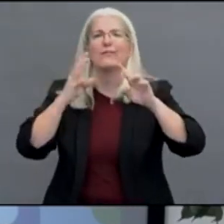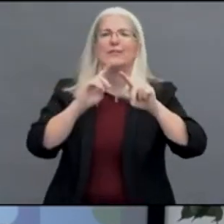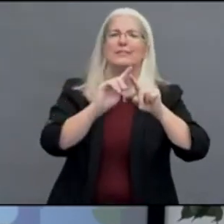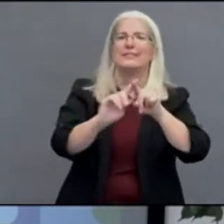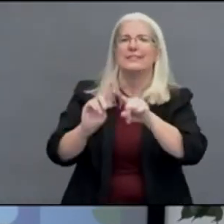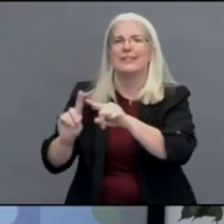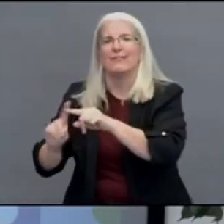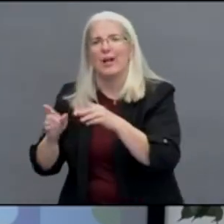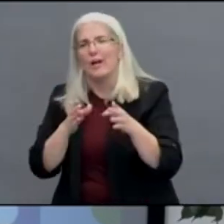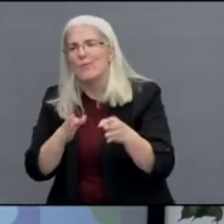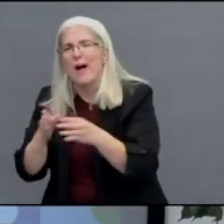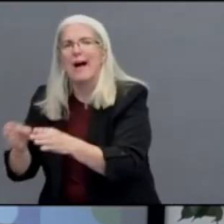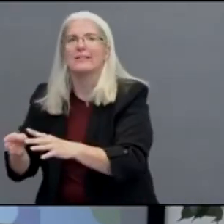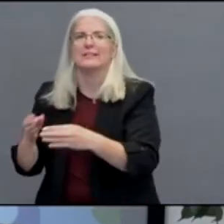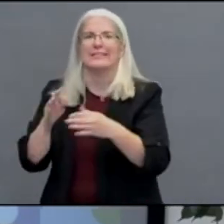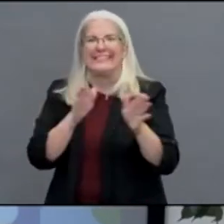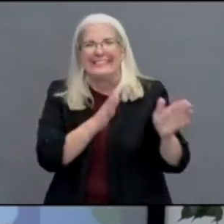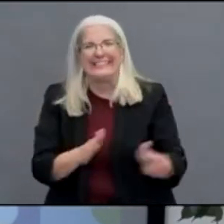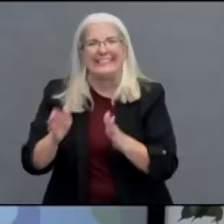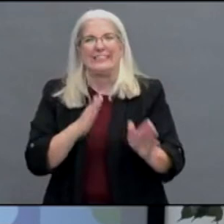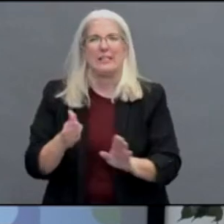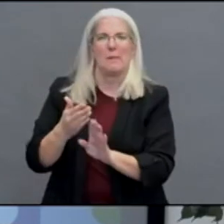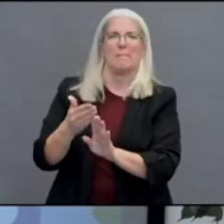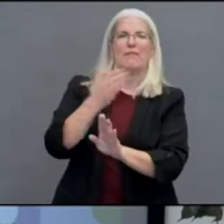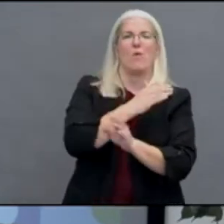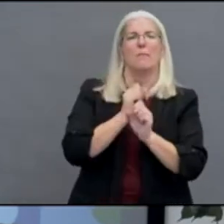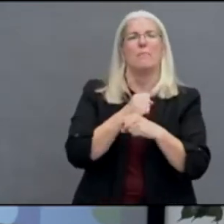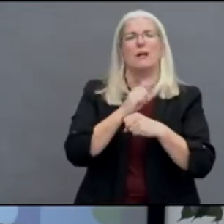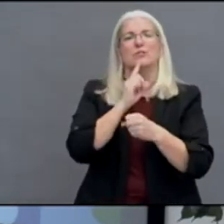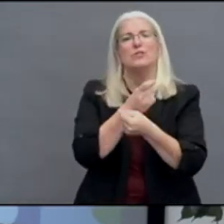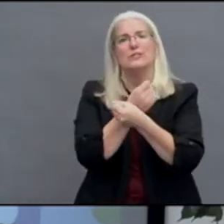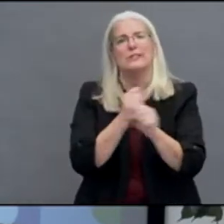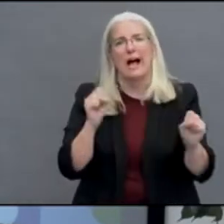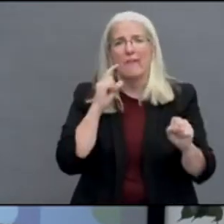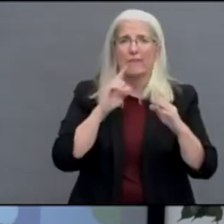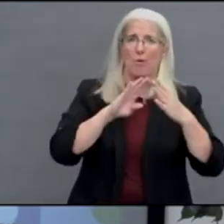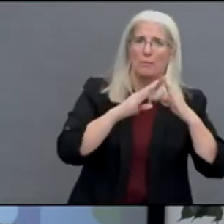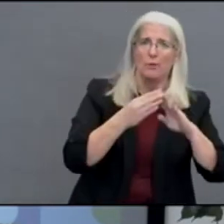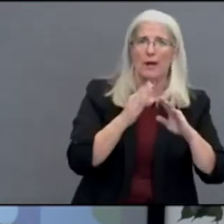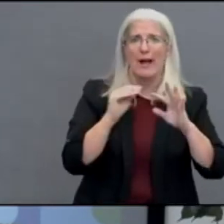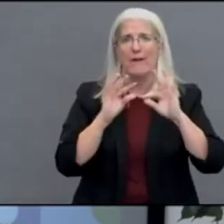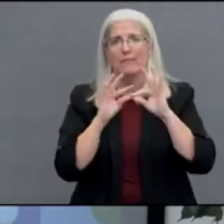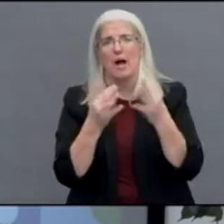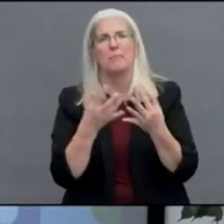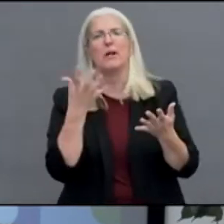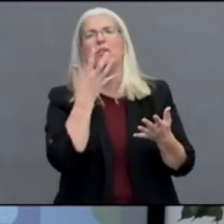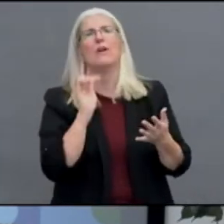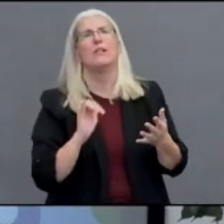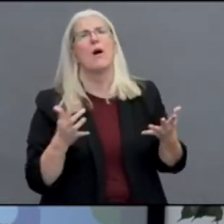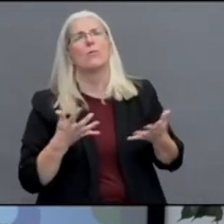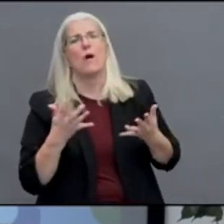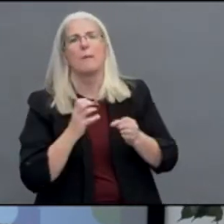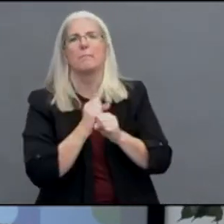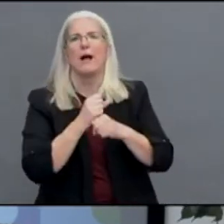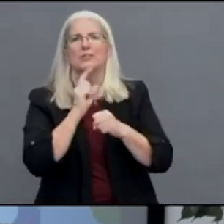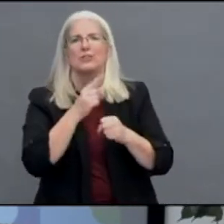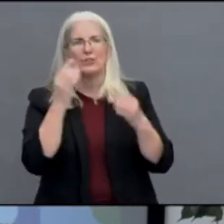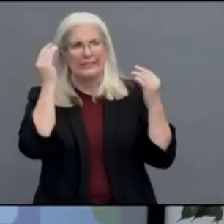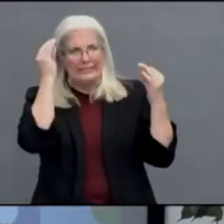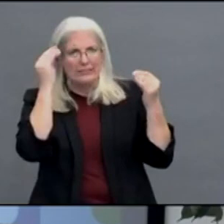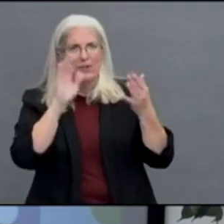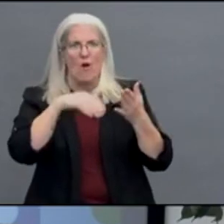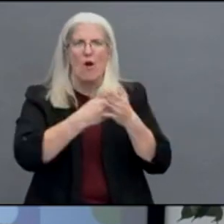and your family to stay safe. What is that going to look like? Making sure that we keep all these things in mind to get out of this